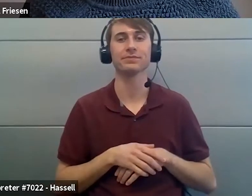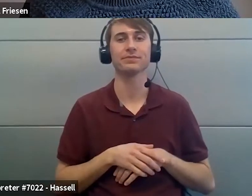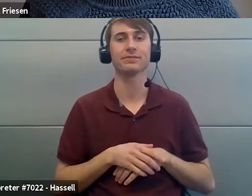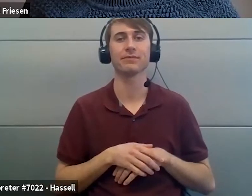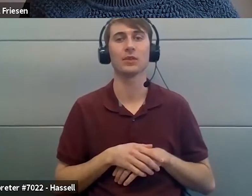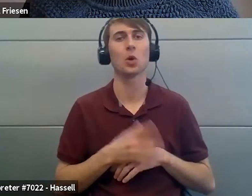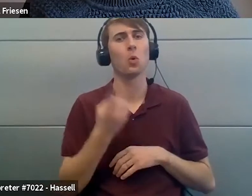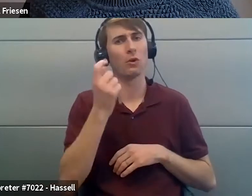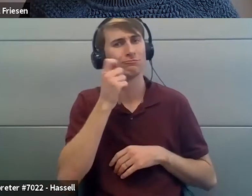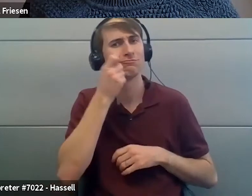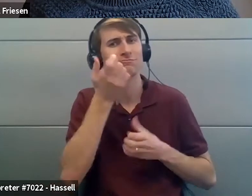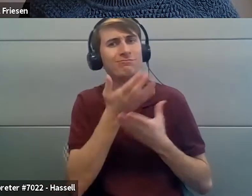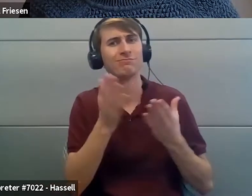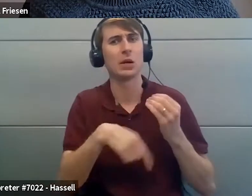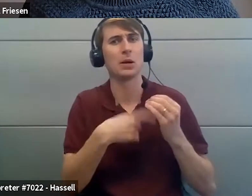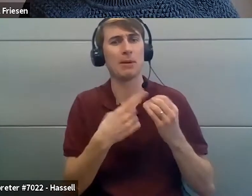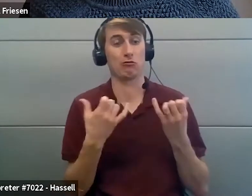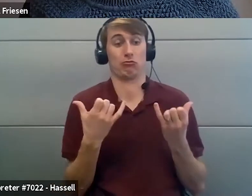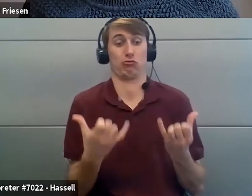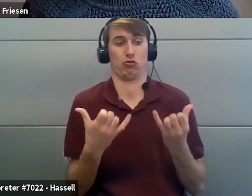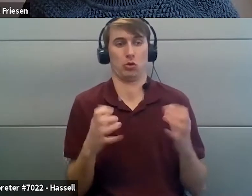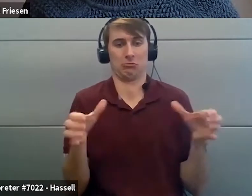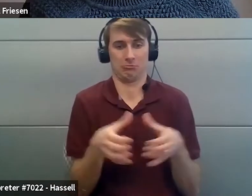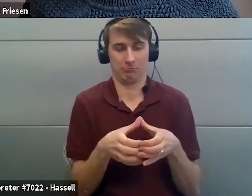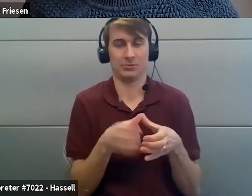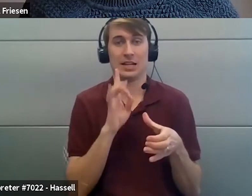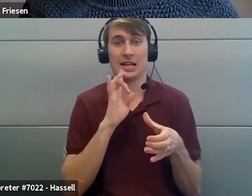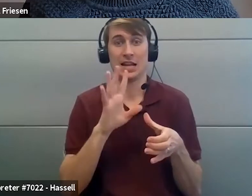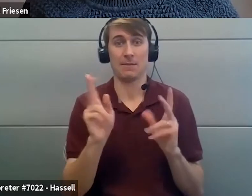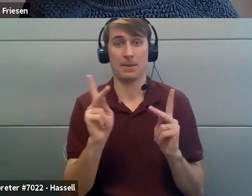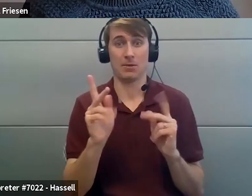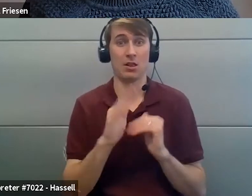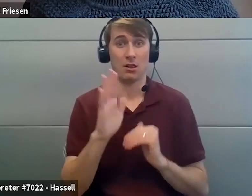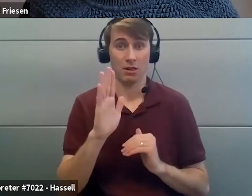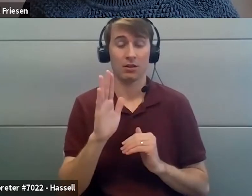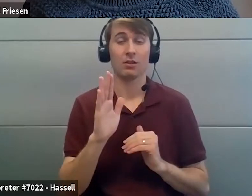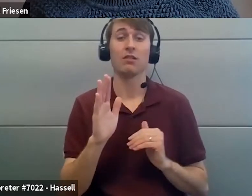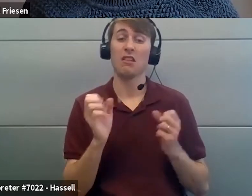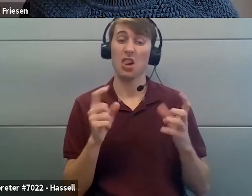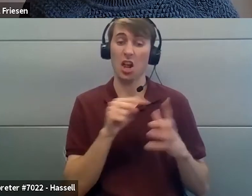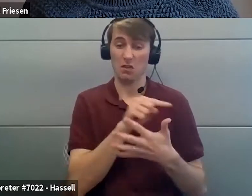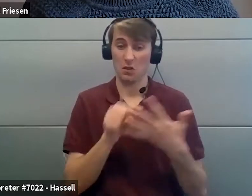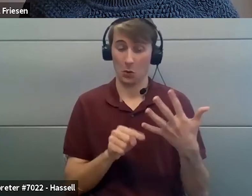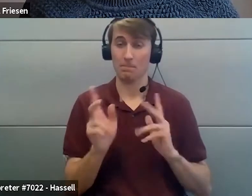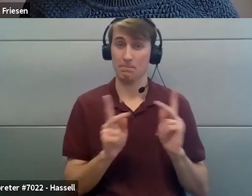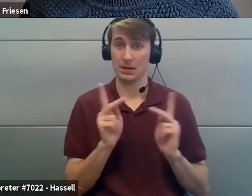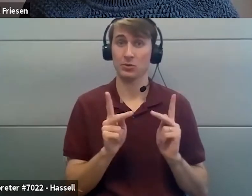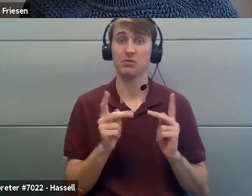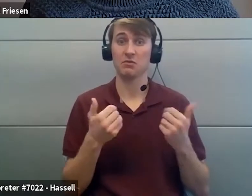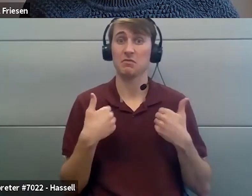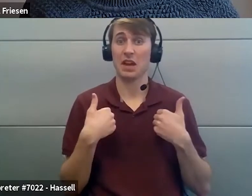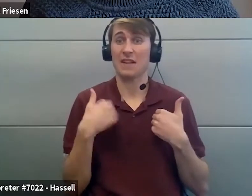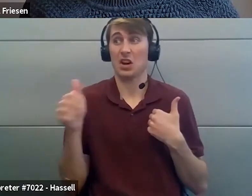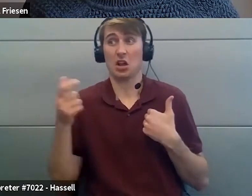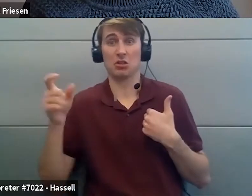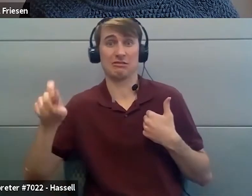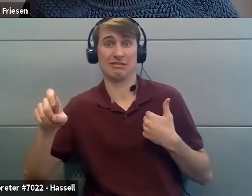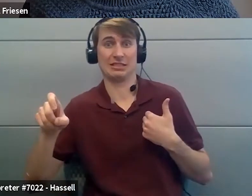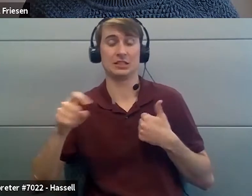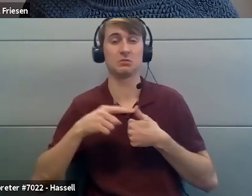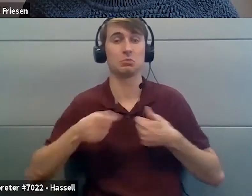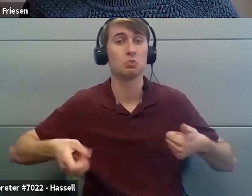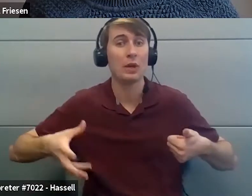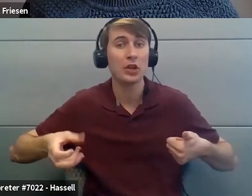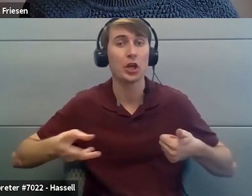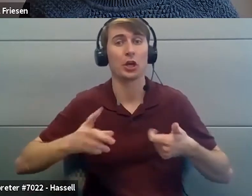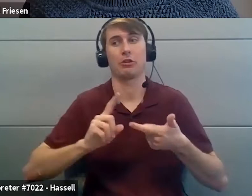doing, certainly a lot of folks in that 85 and older age group have additional needs for wheelchairs and other